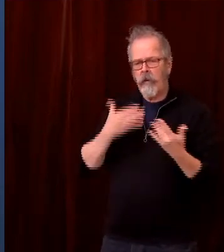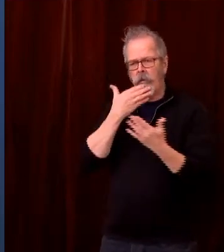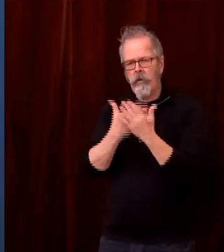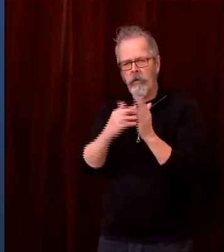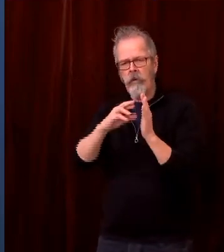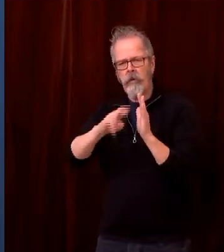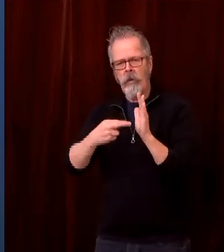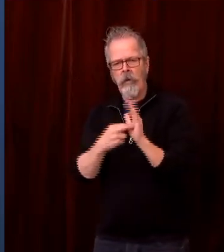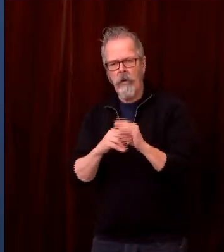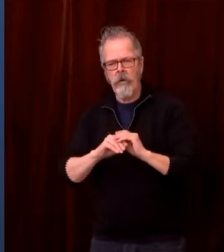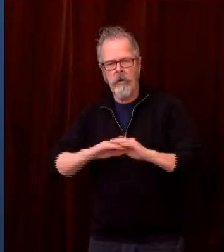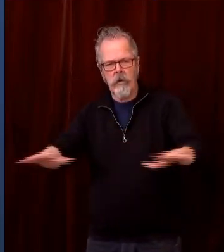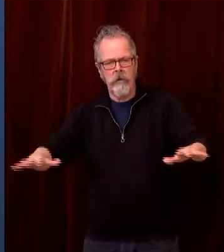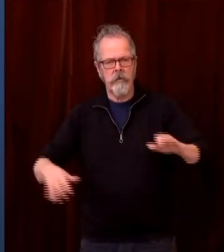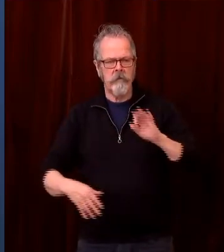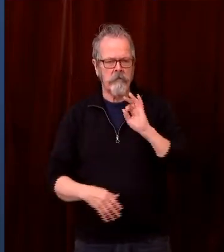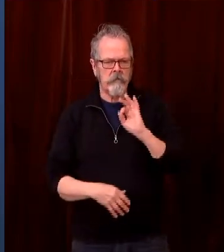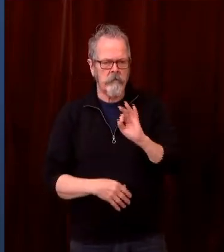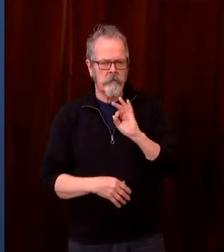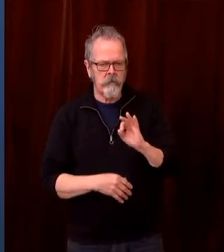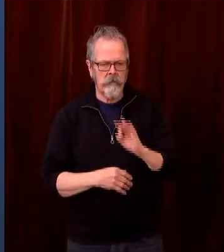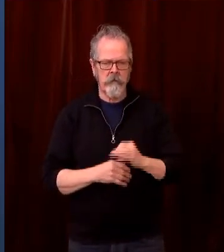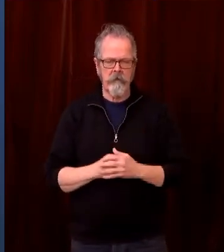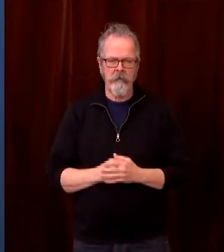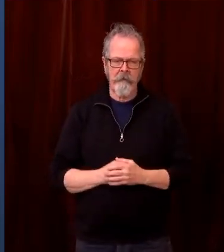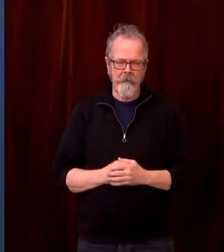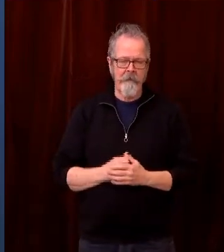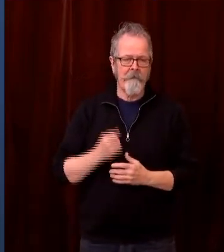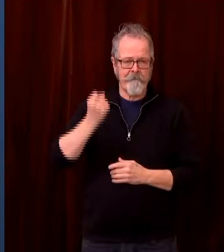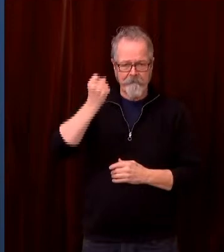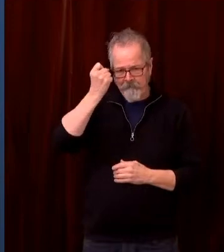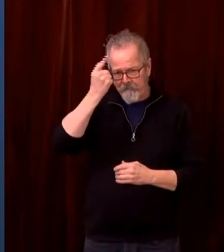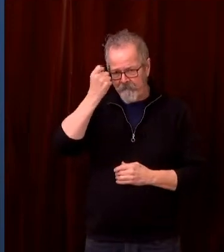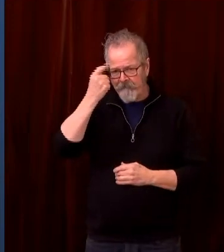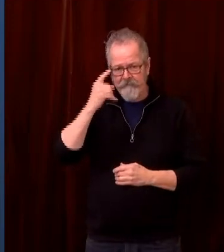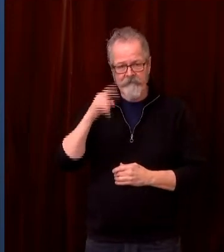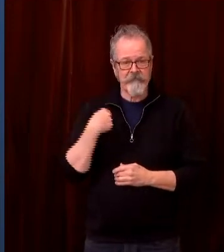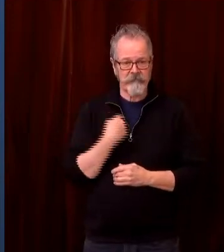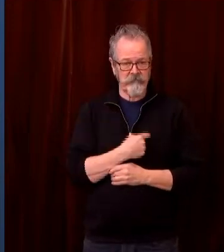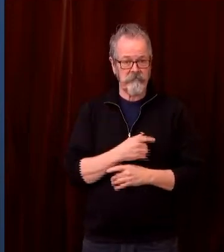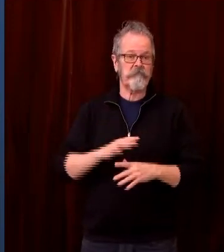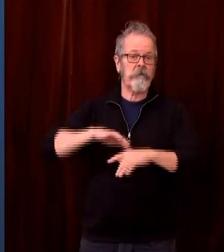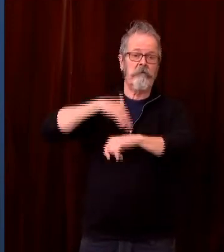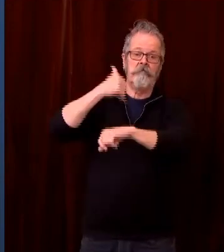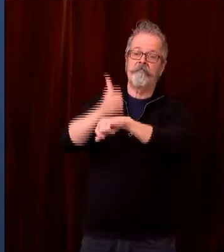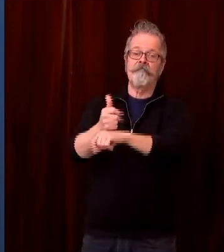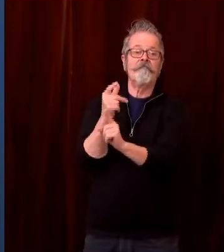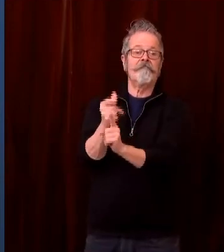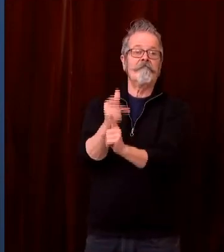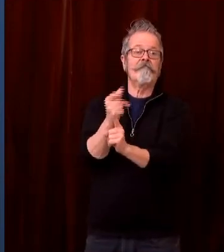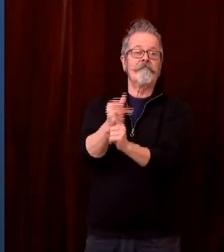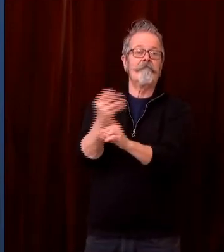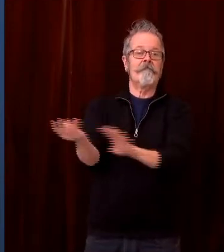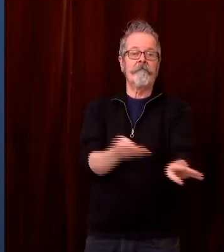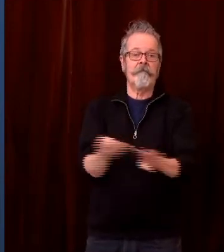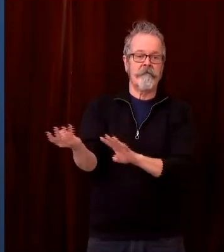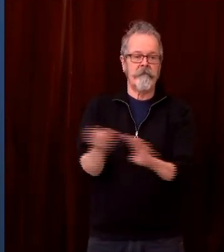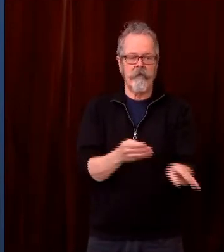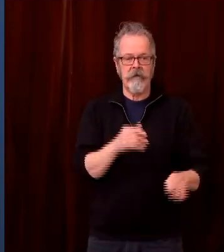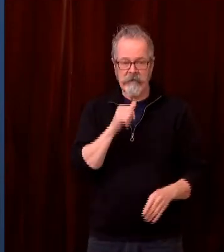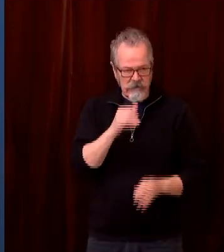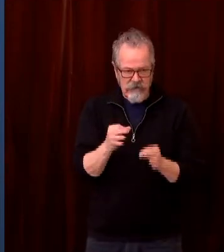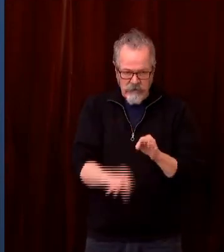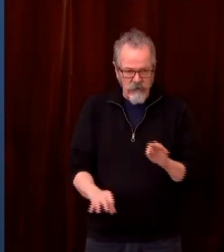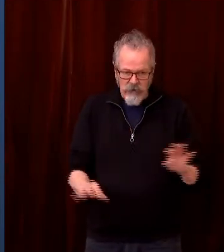the refrigeration, the site itself, and make sure everybody's good with all of those